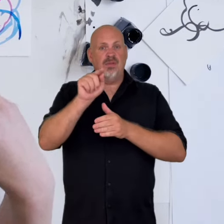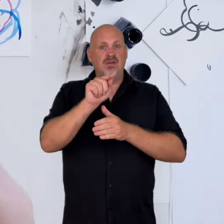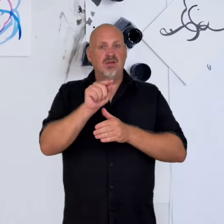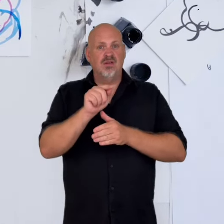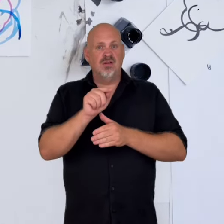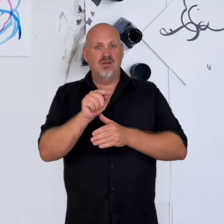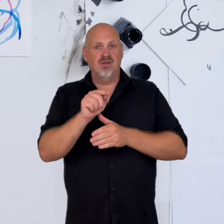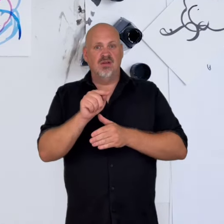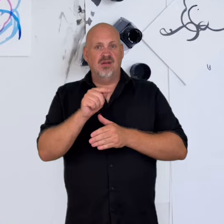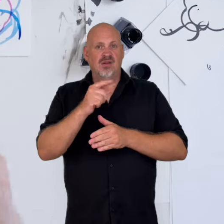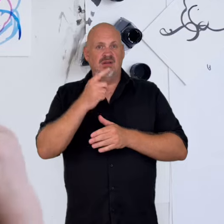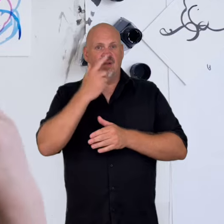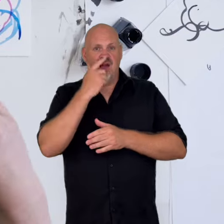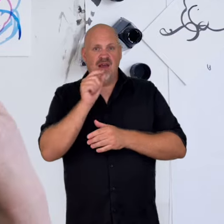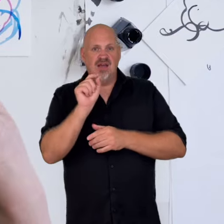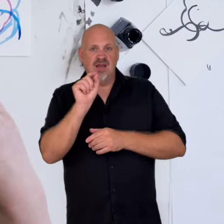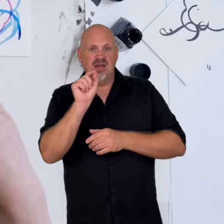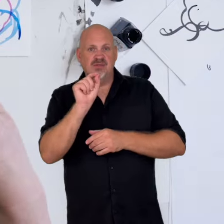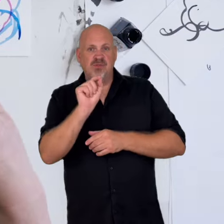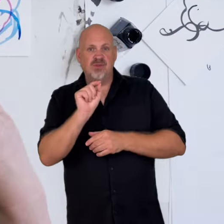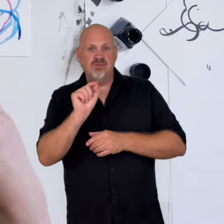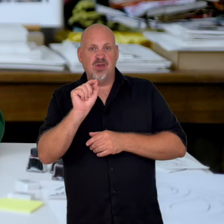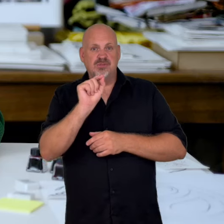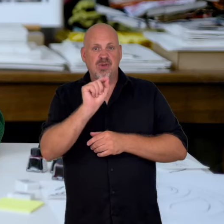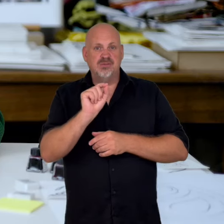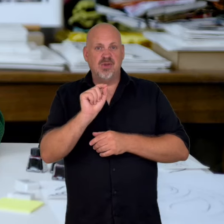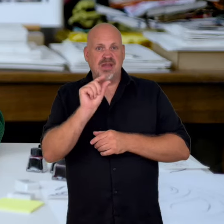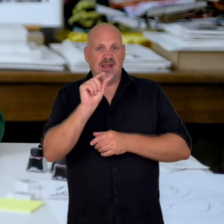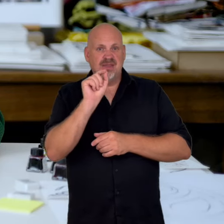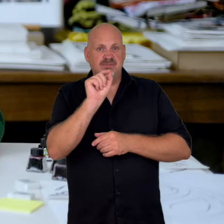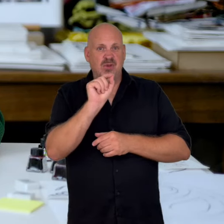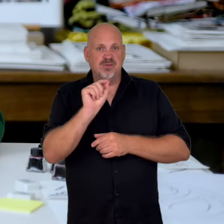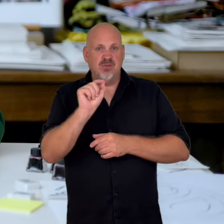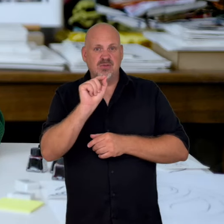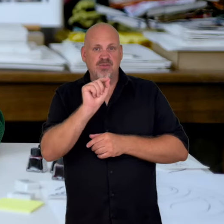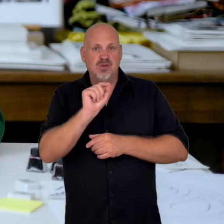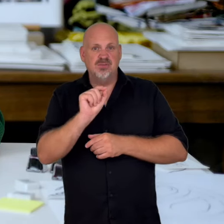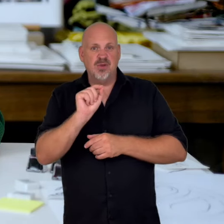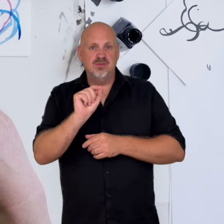do something like that, a little motif like that, that just helps fill these spaces